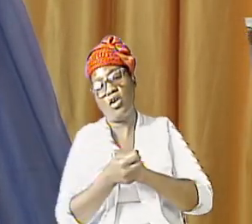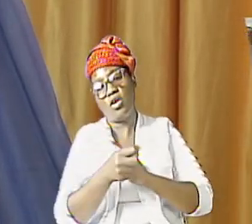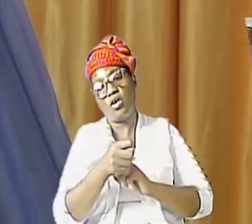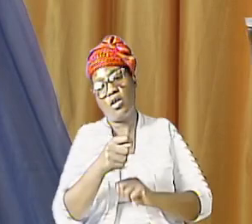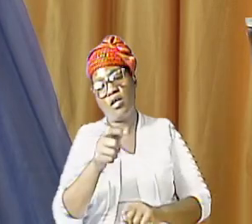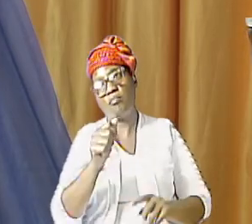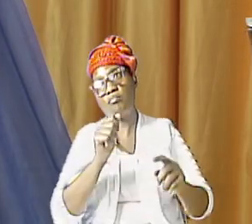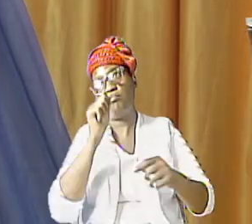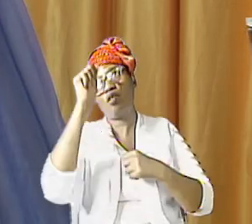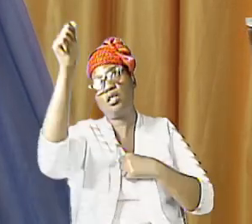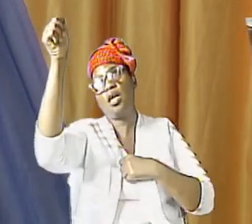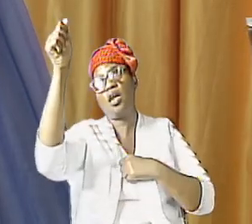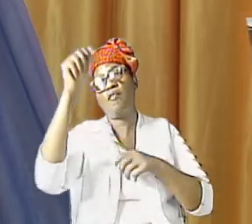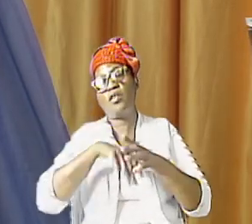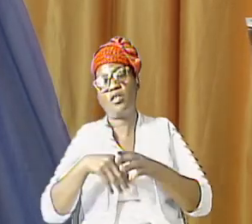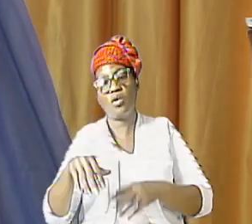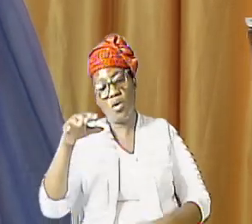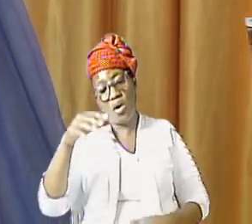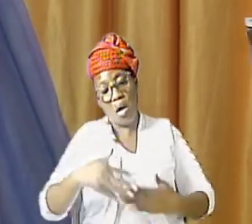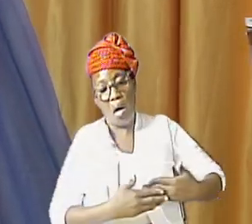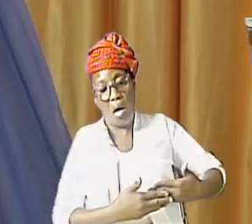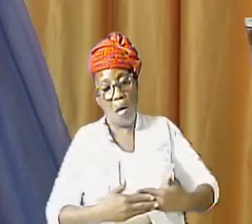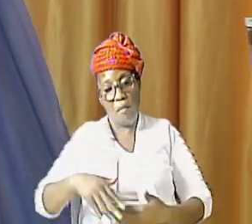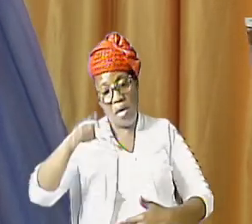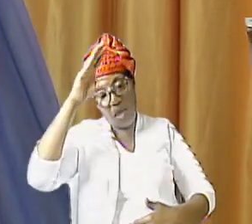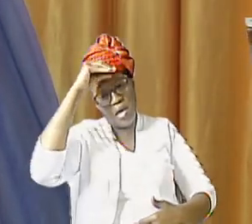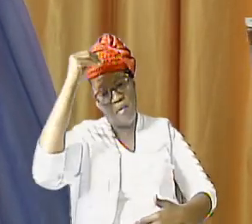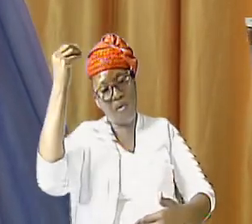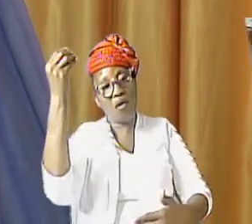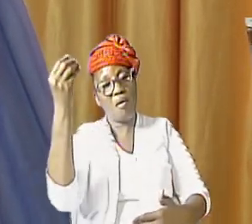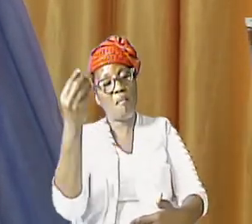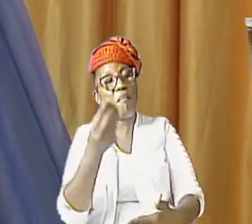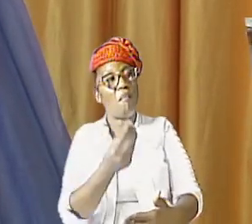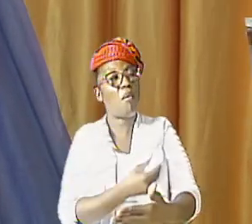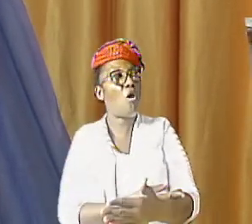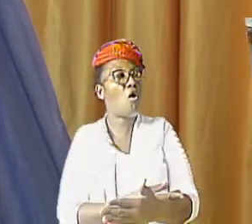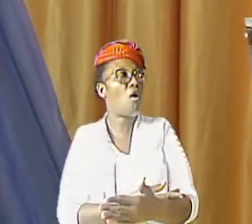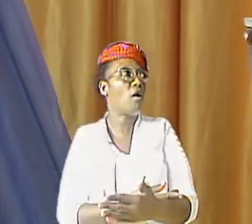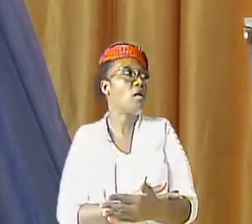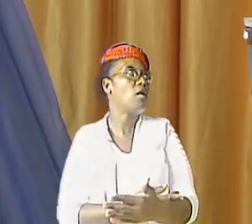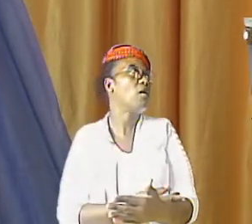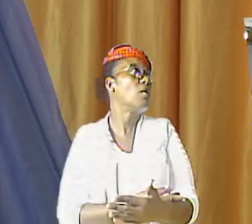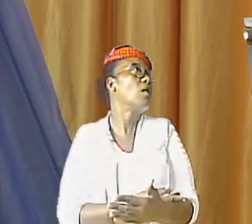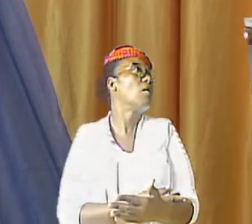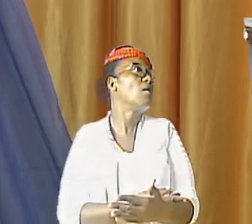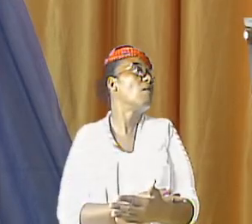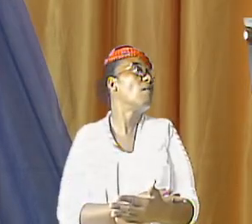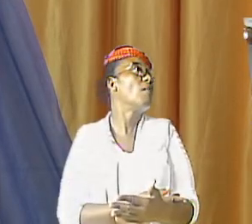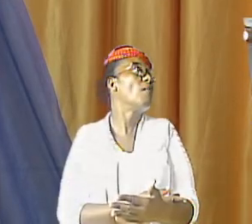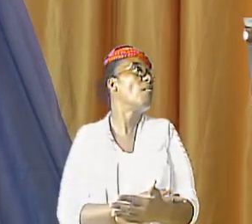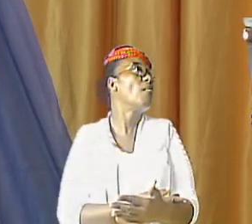into a little baby boy? Oh my God. Hallelujah.